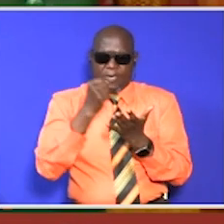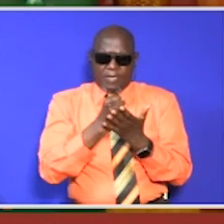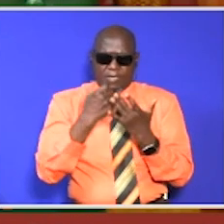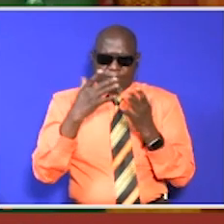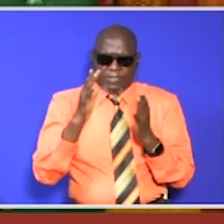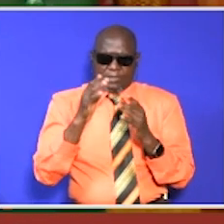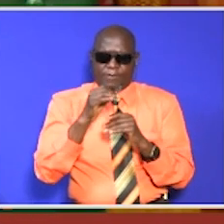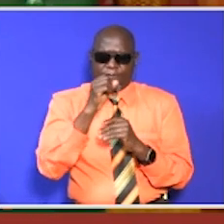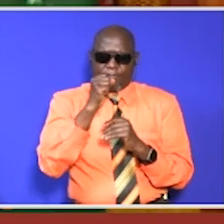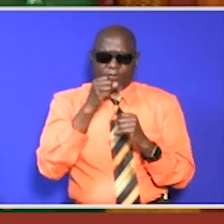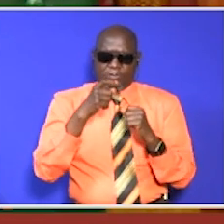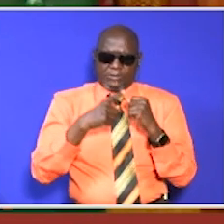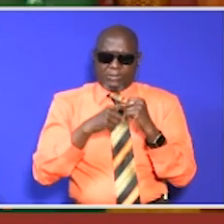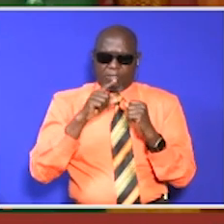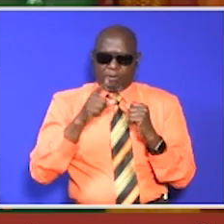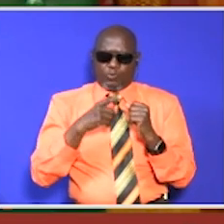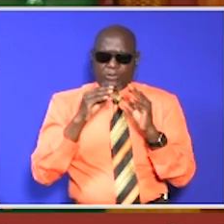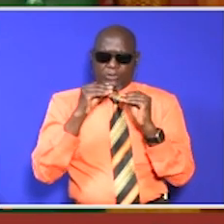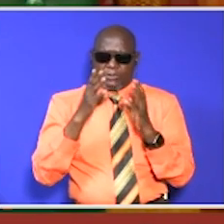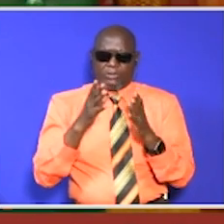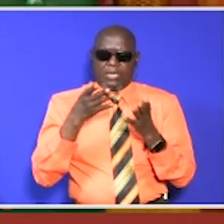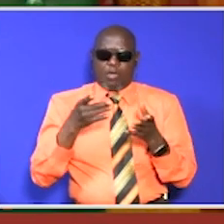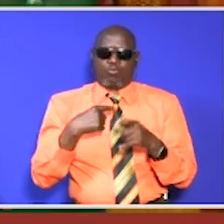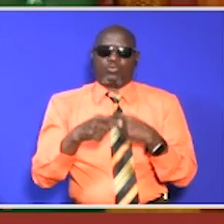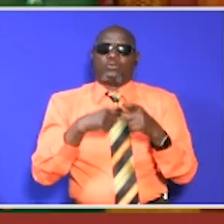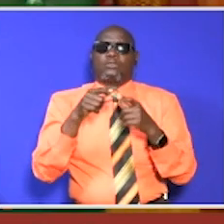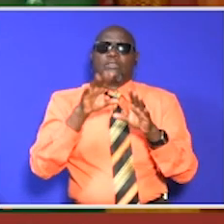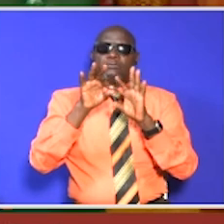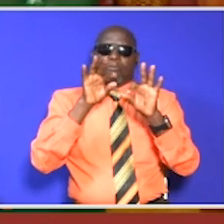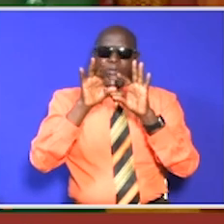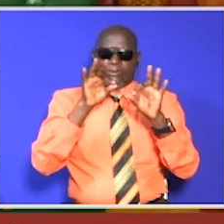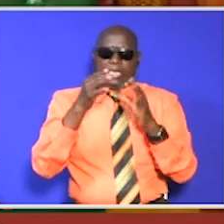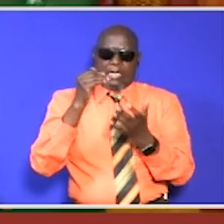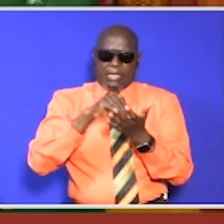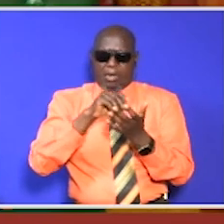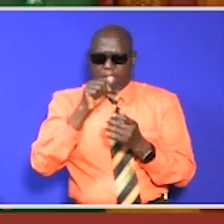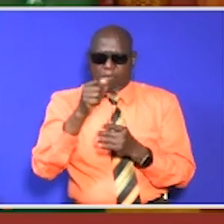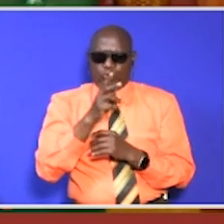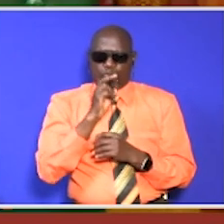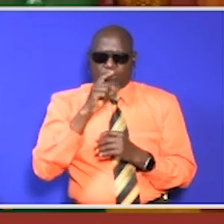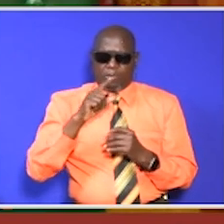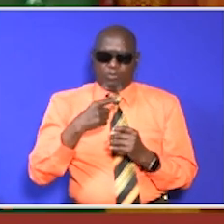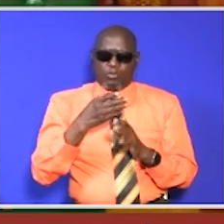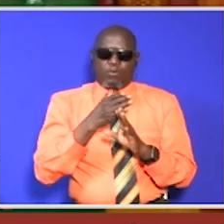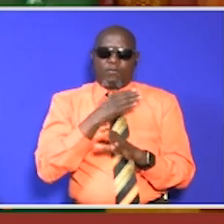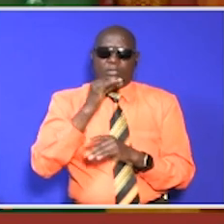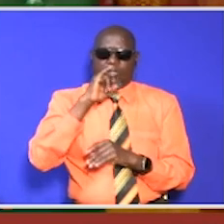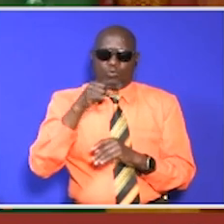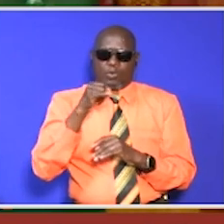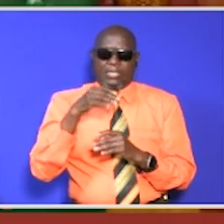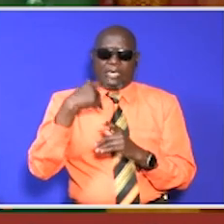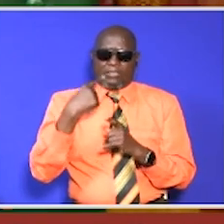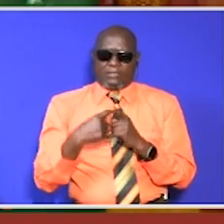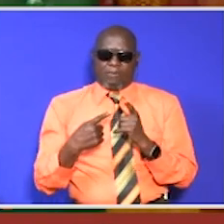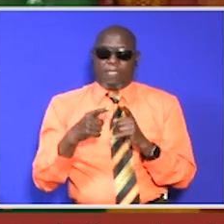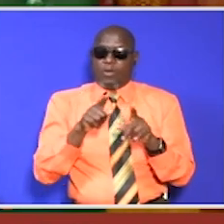members, 56,000 teachers and are in the process of recruiting another 20,000 by January next year. We